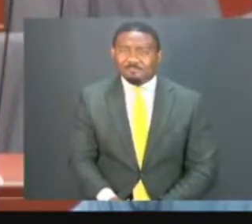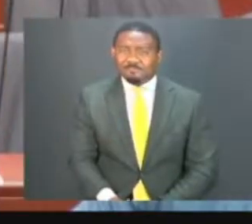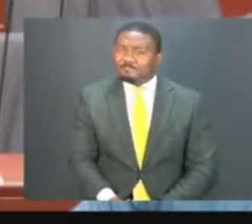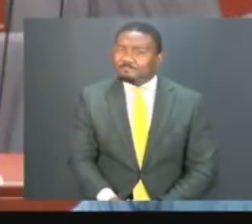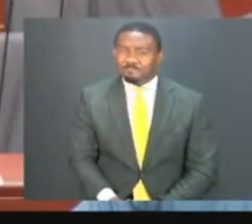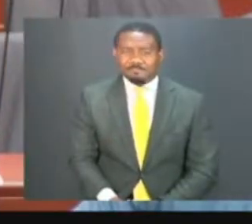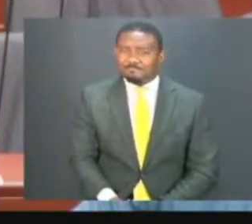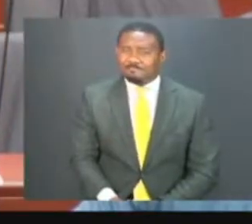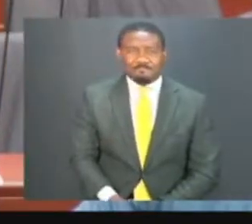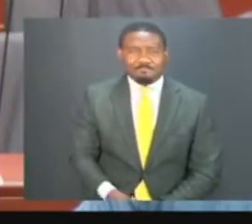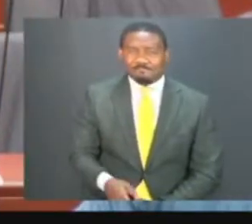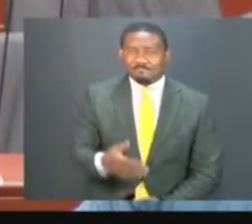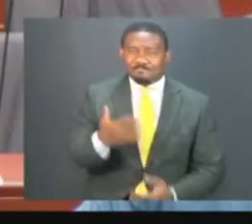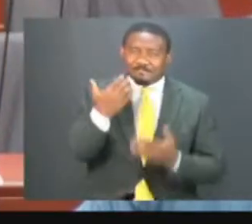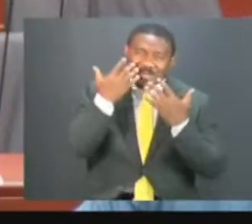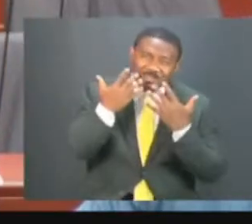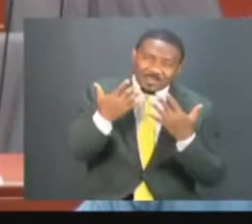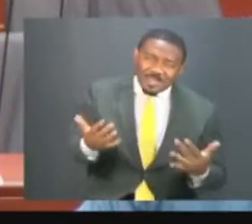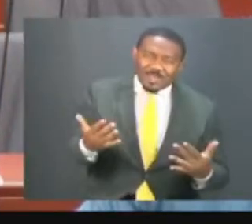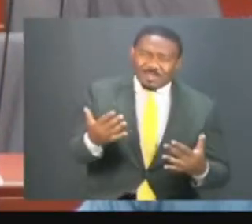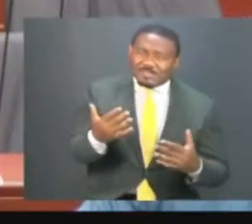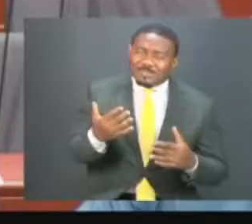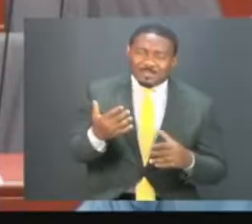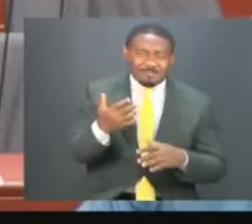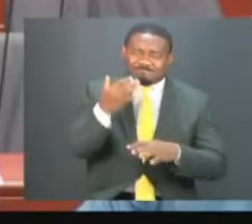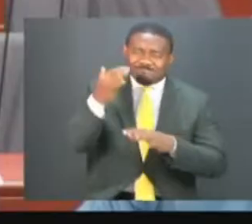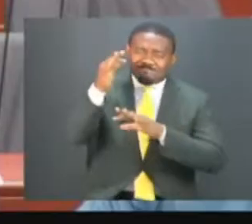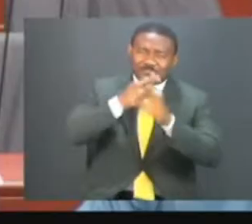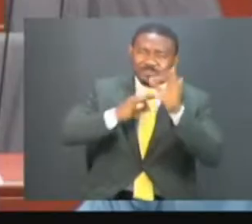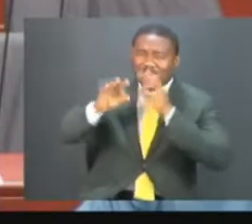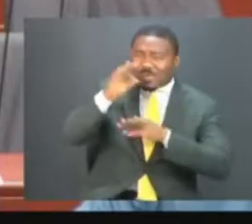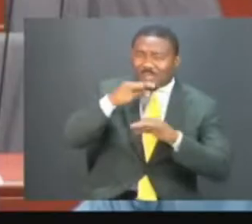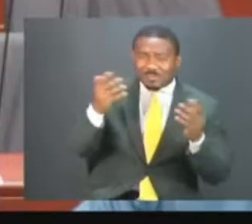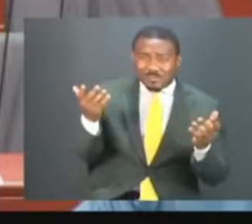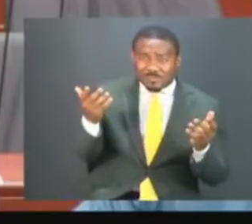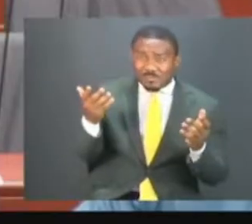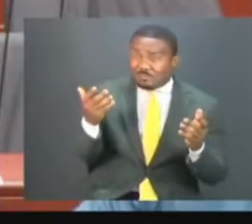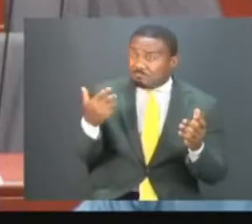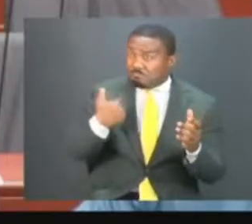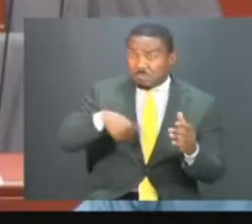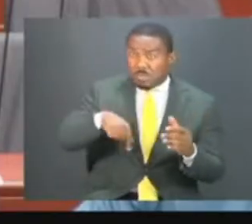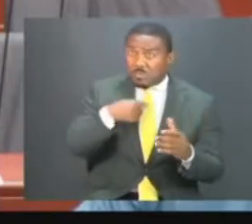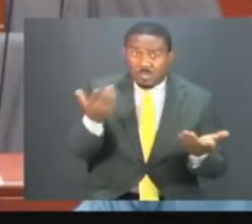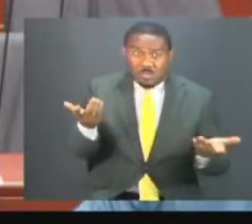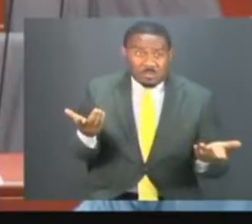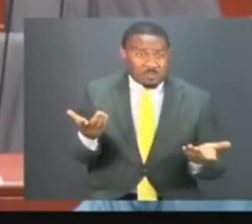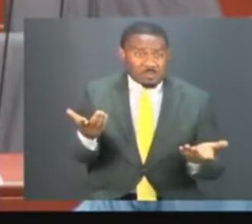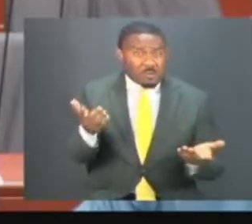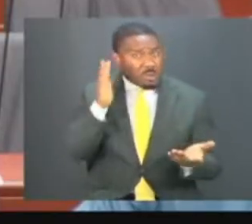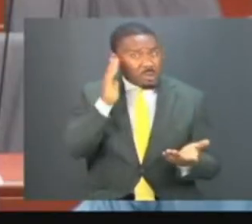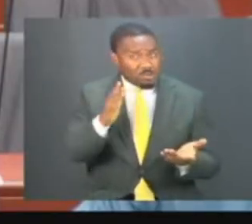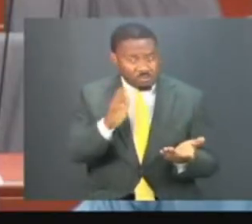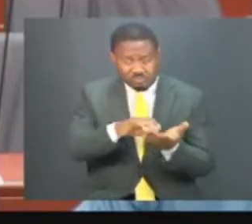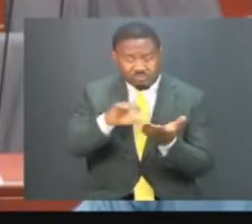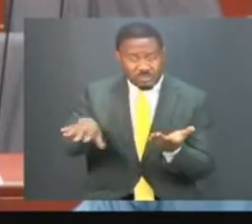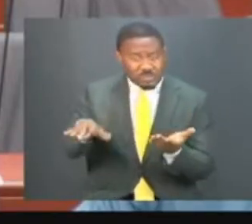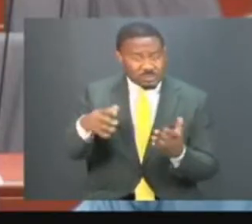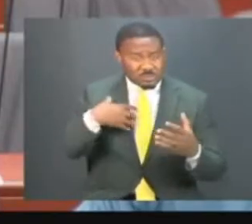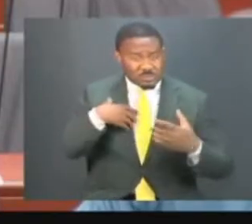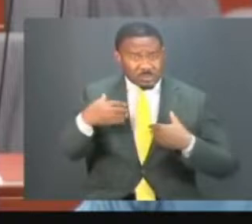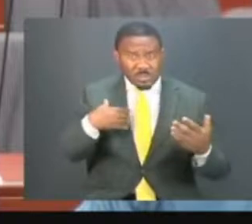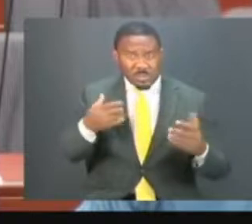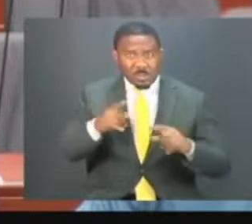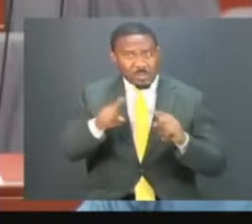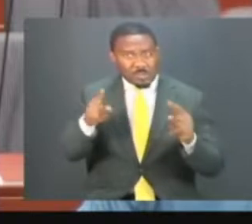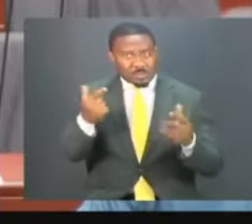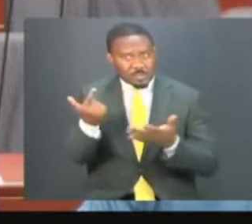It's pathetic. It's very pathetic. We do not mind to even withdraw this application. But Ghanaians are watching